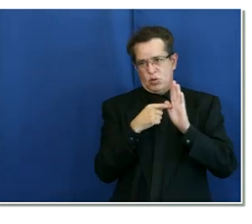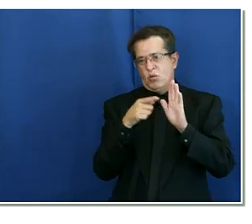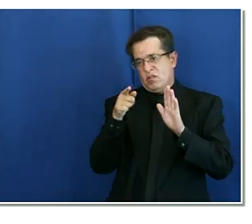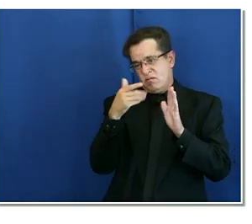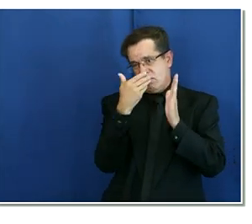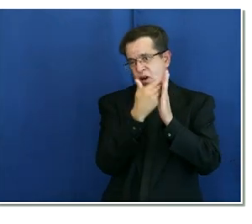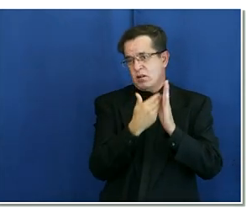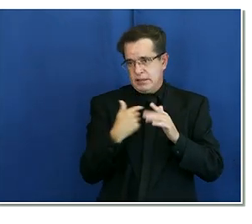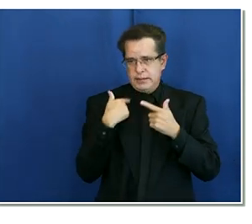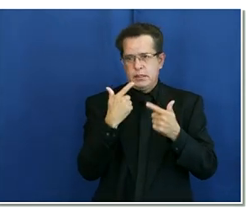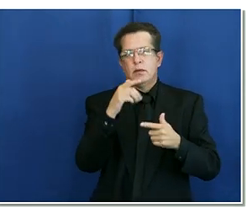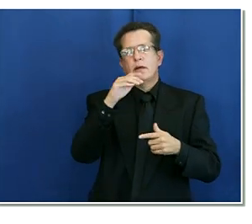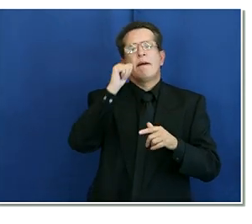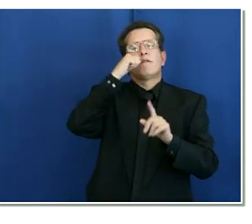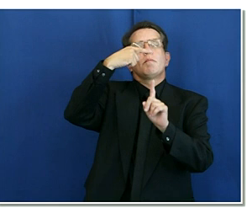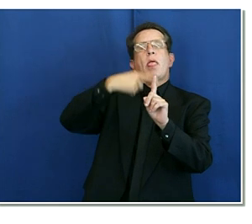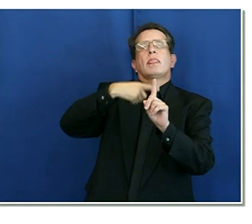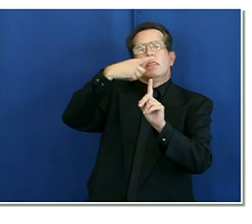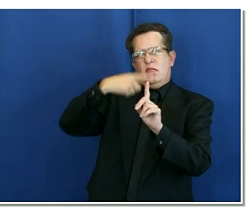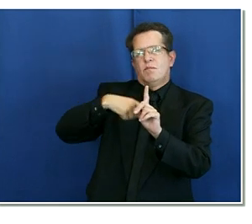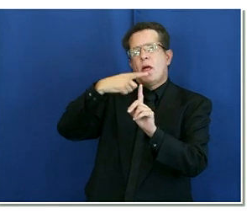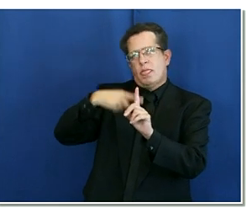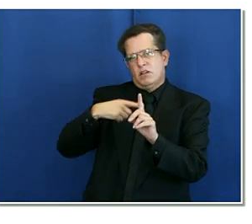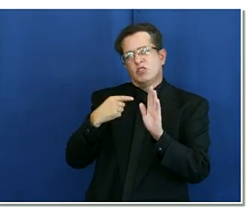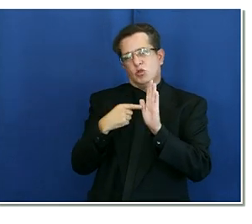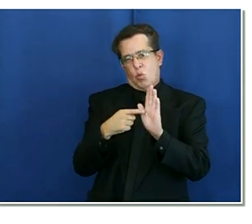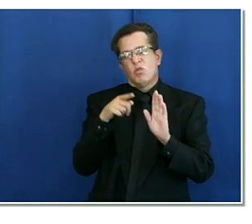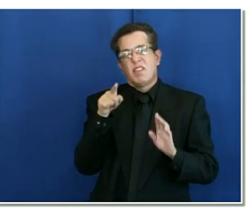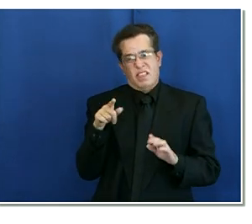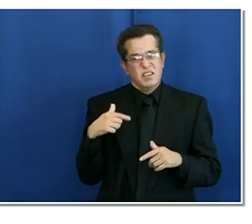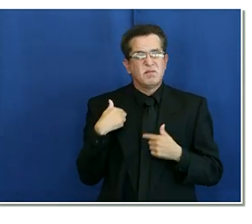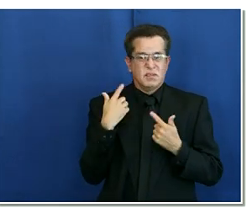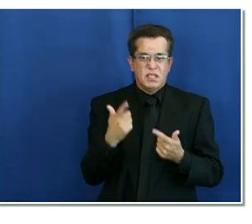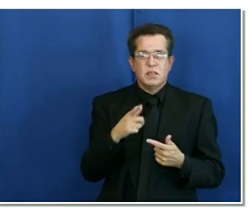Since March 25th by month. And this accounts for